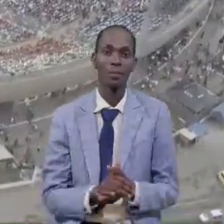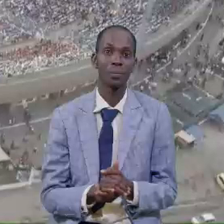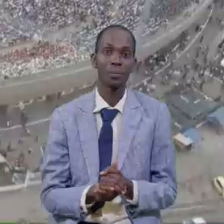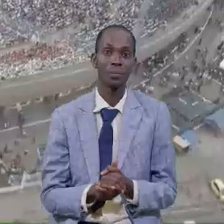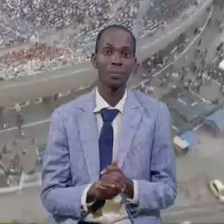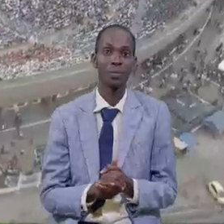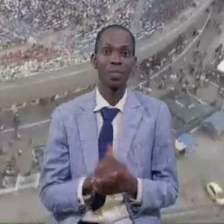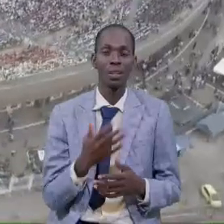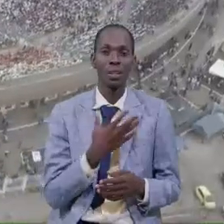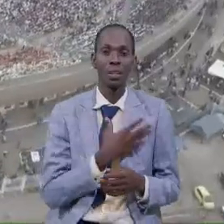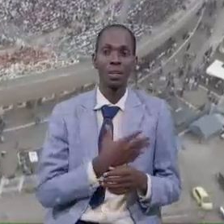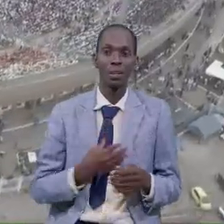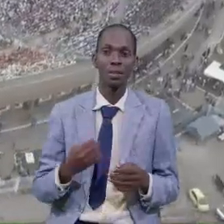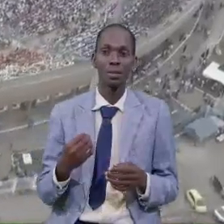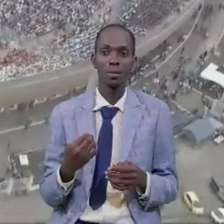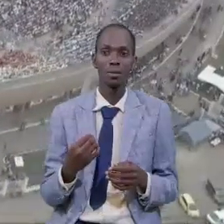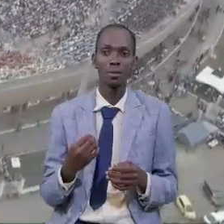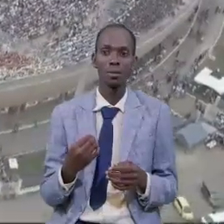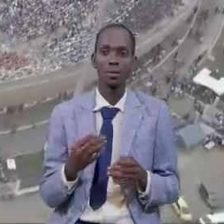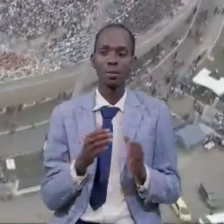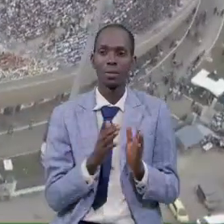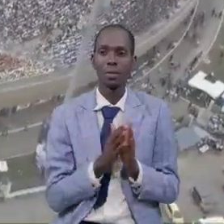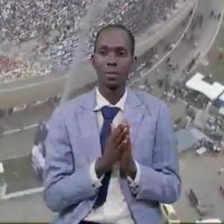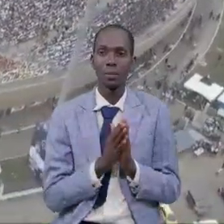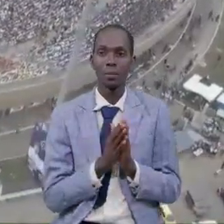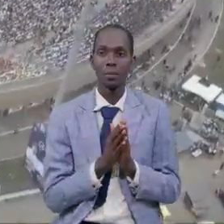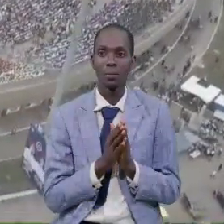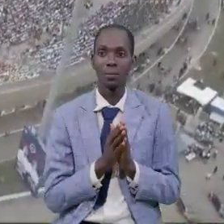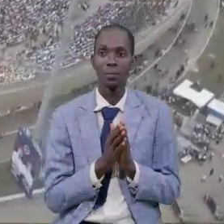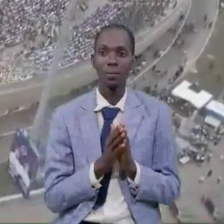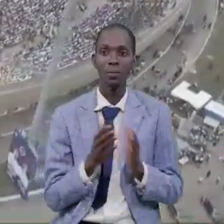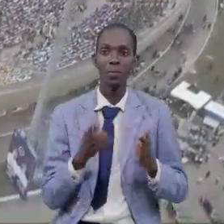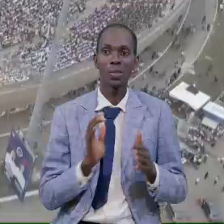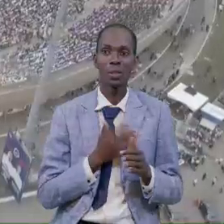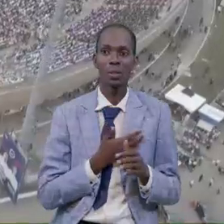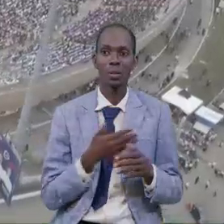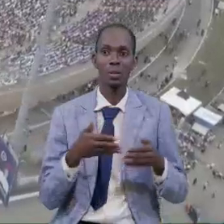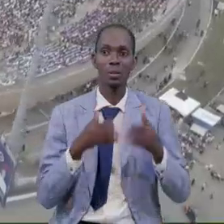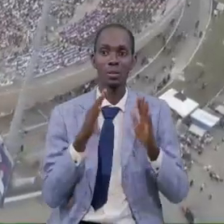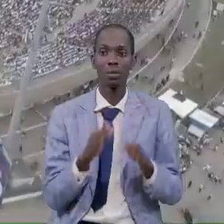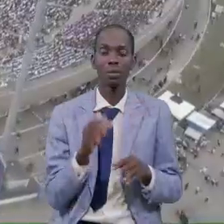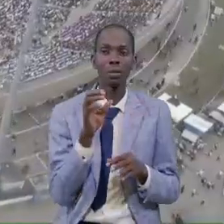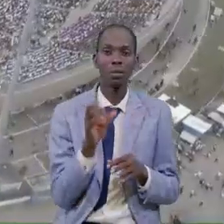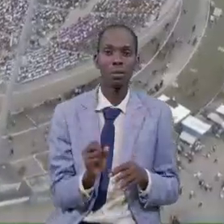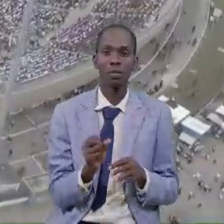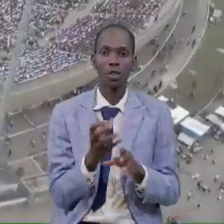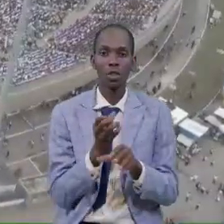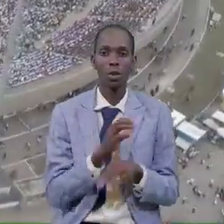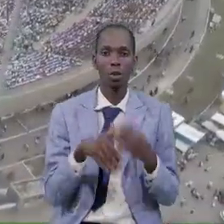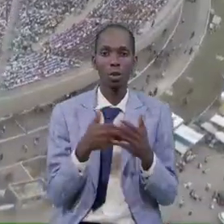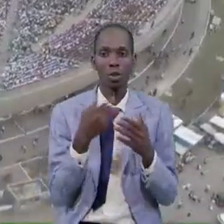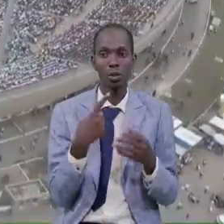addresses. They have phone numbers. Make sure that you get detailed information about our